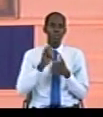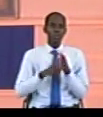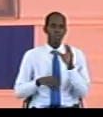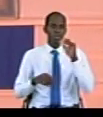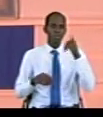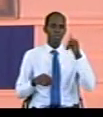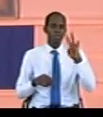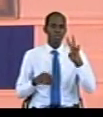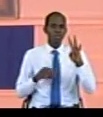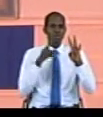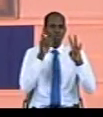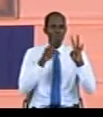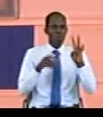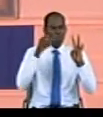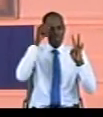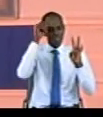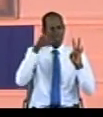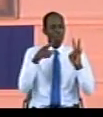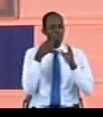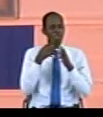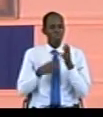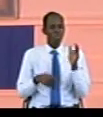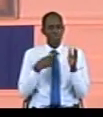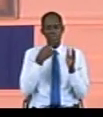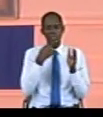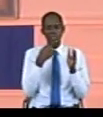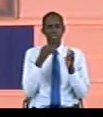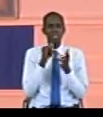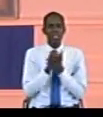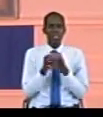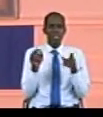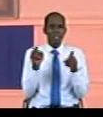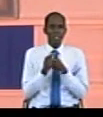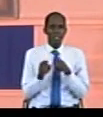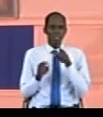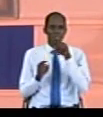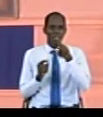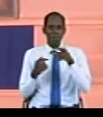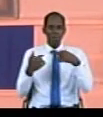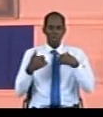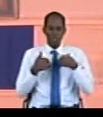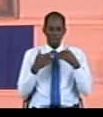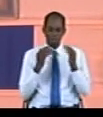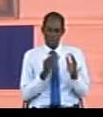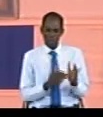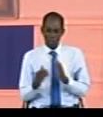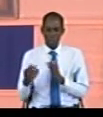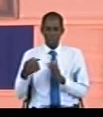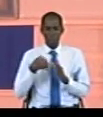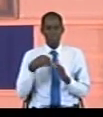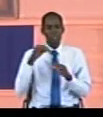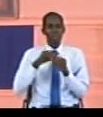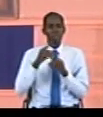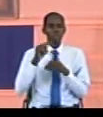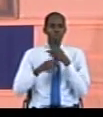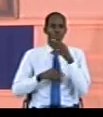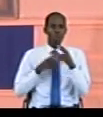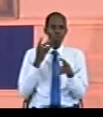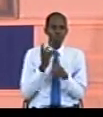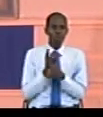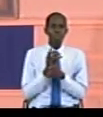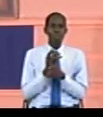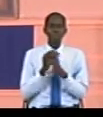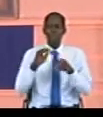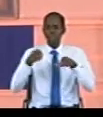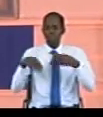said in verse 18, as thou hast sent me into the world to call sinners in the world to repentance, to